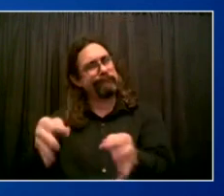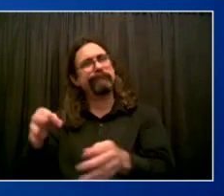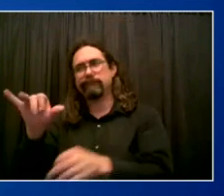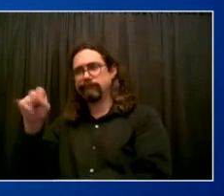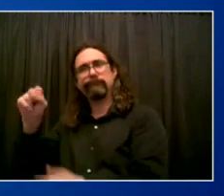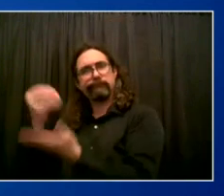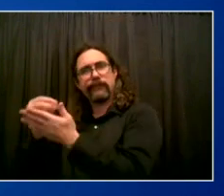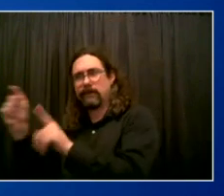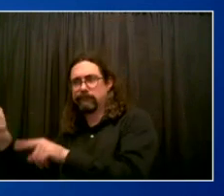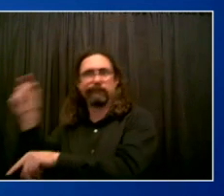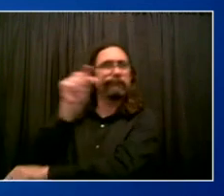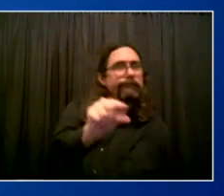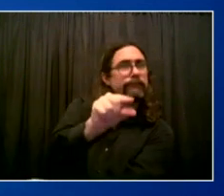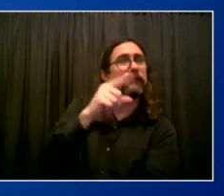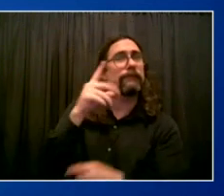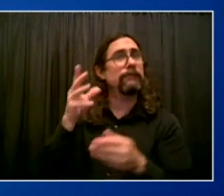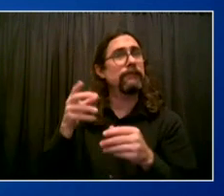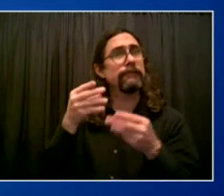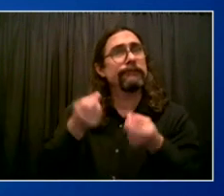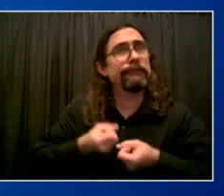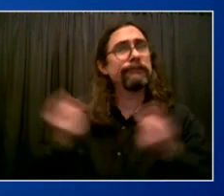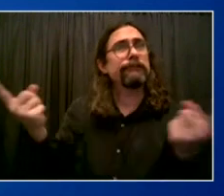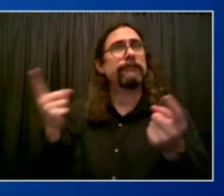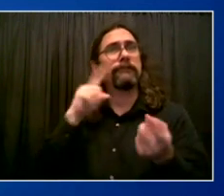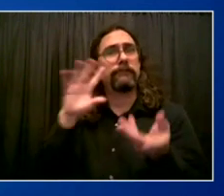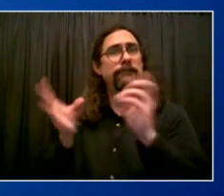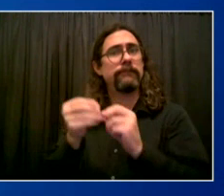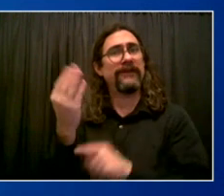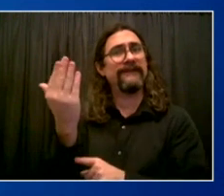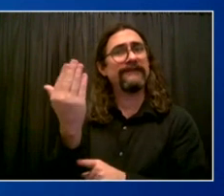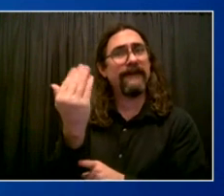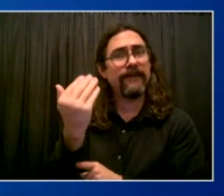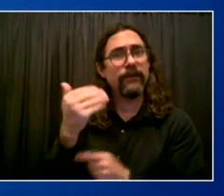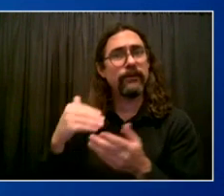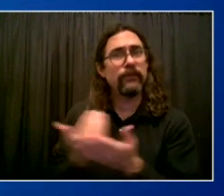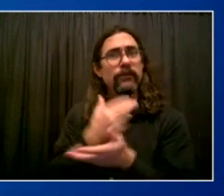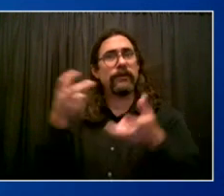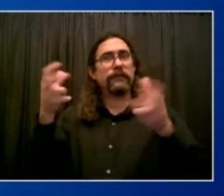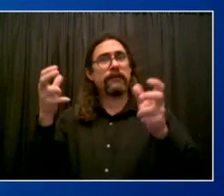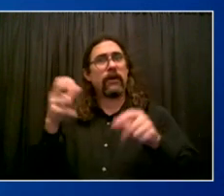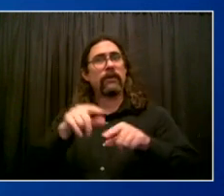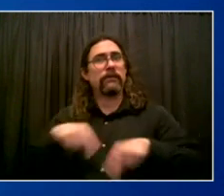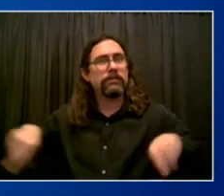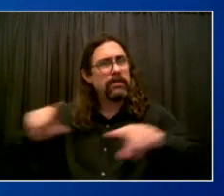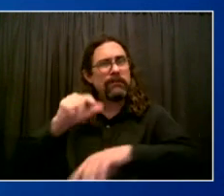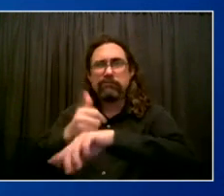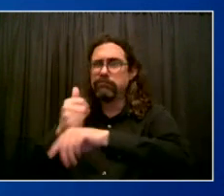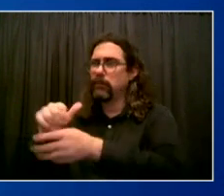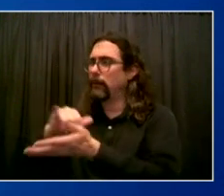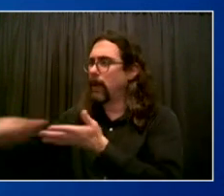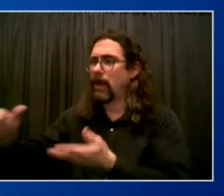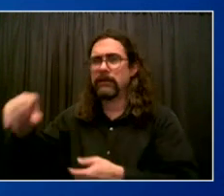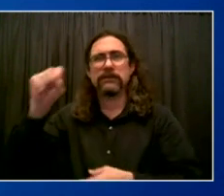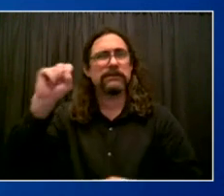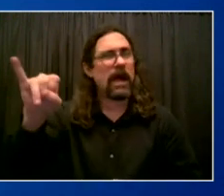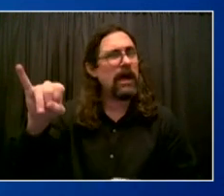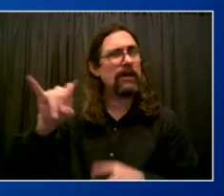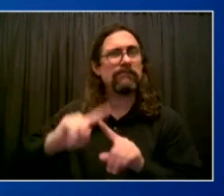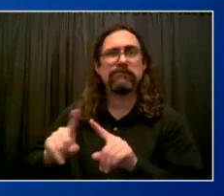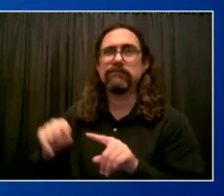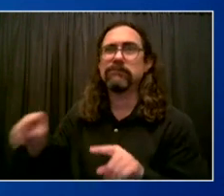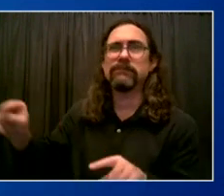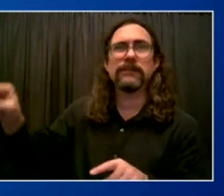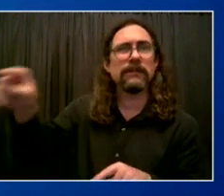Island, and it's just been a fantastic project, all with a theme that we all know: if you build it, they will come. And that those courts